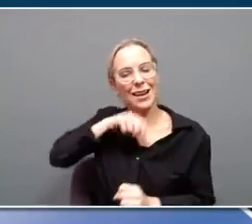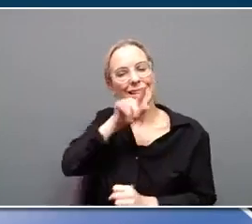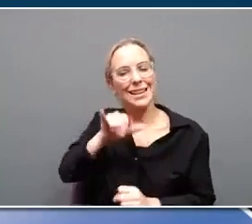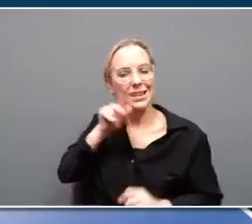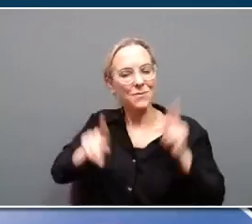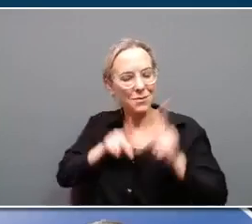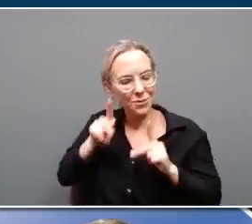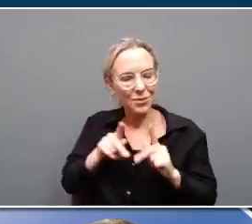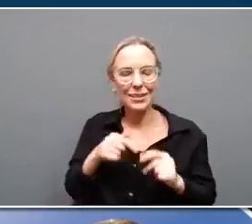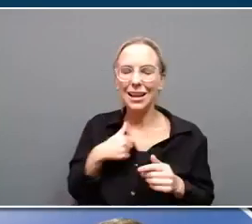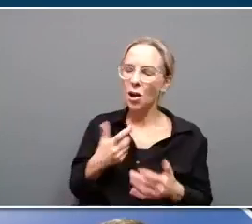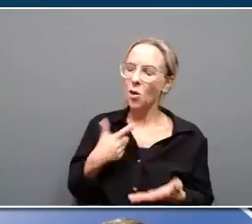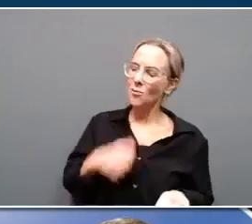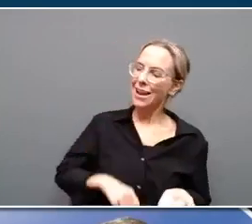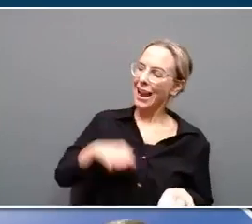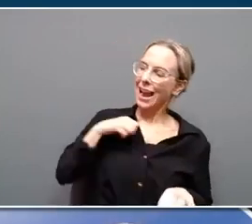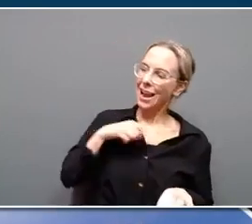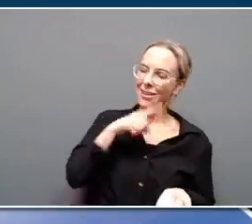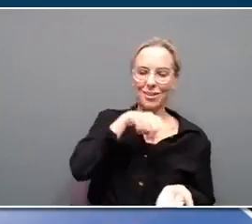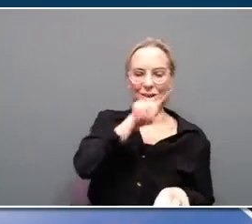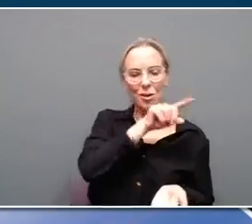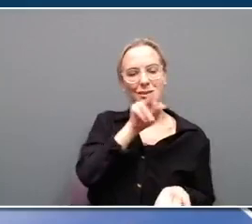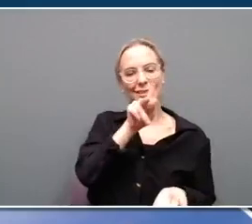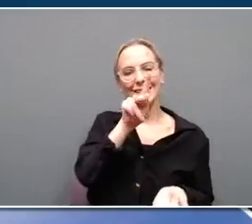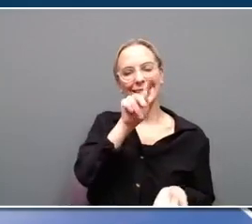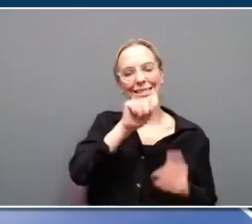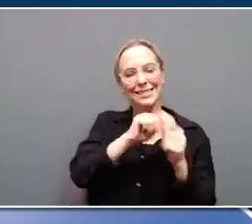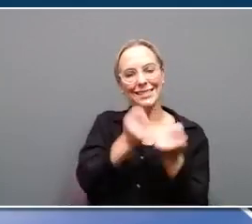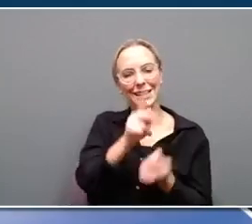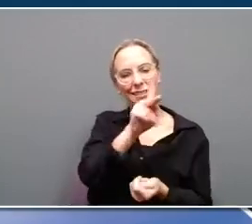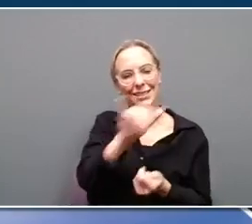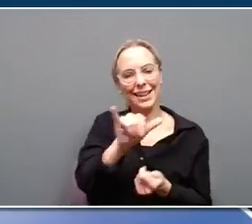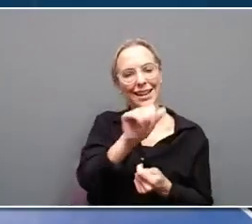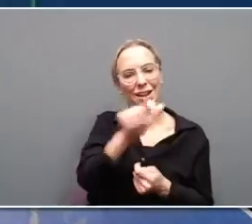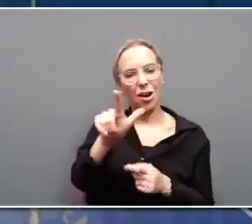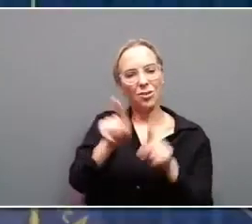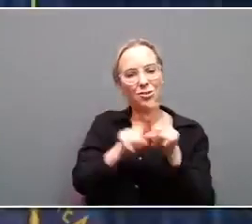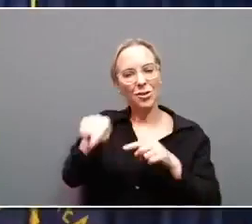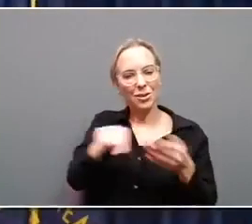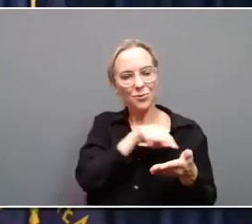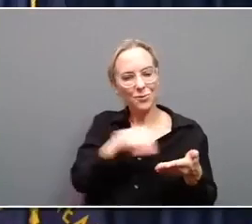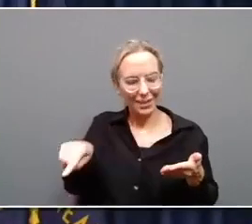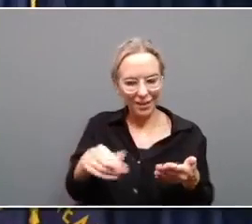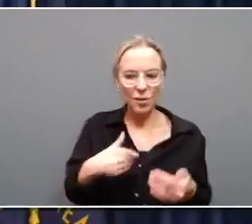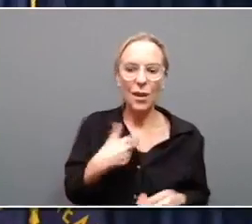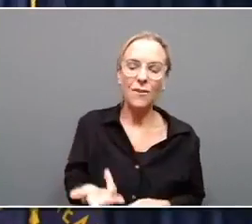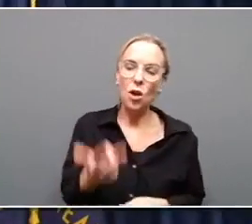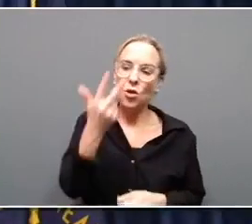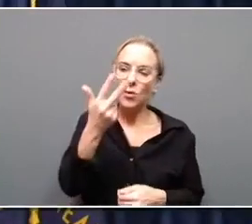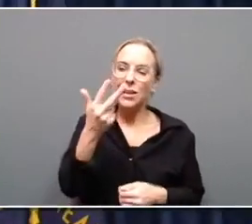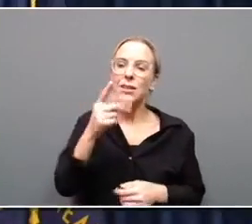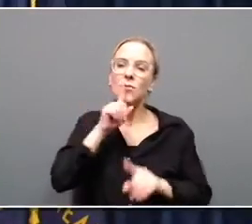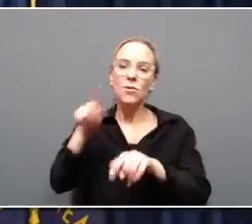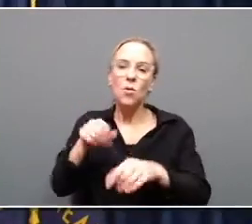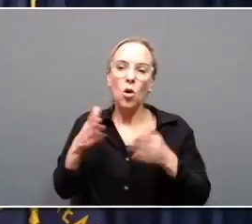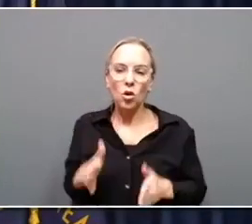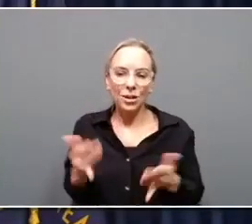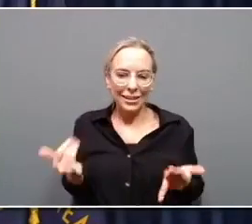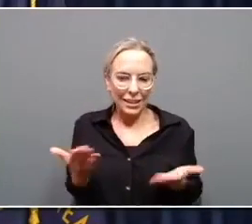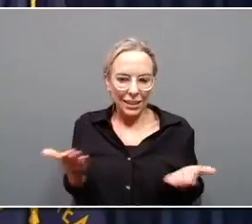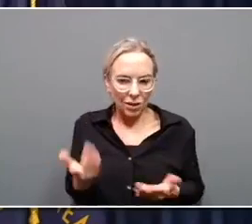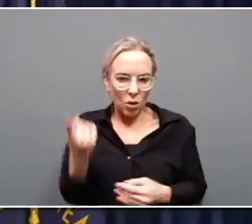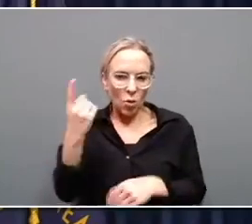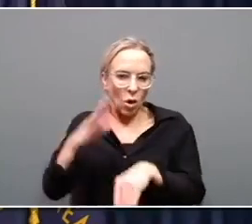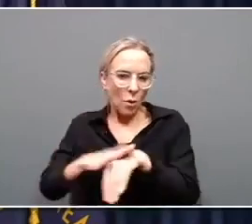name them our Team Kentucky All-Stars this week. All right, with that, we have 3 journalists here with us today and 1 on the